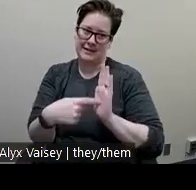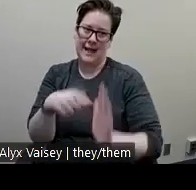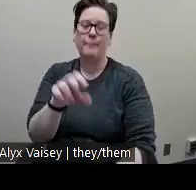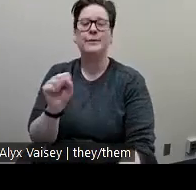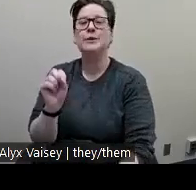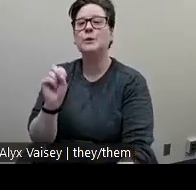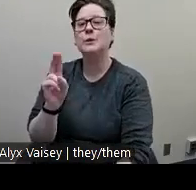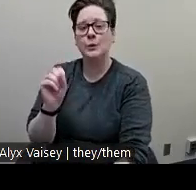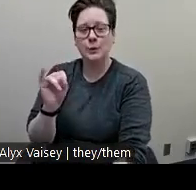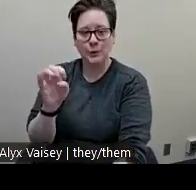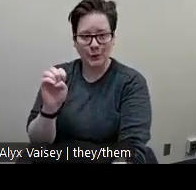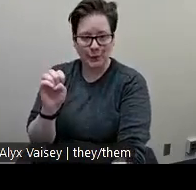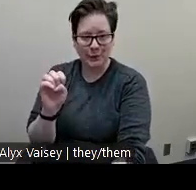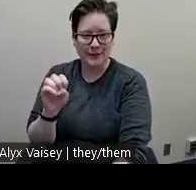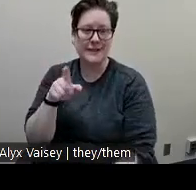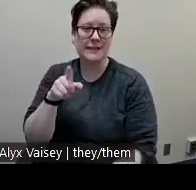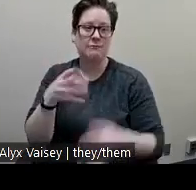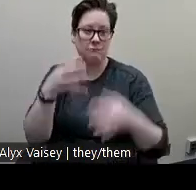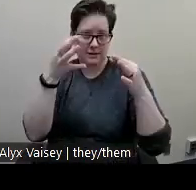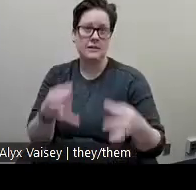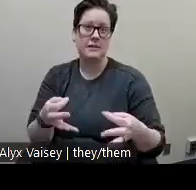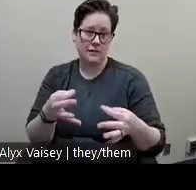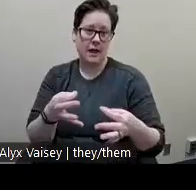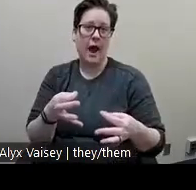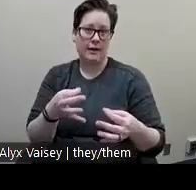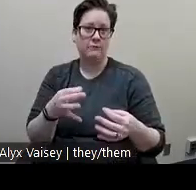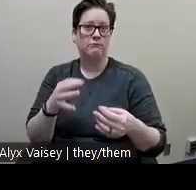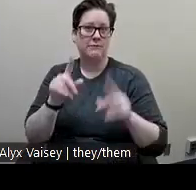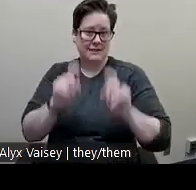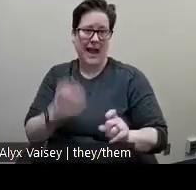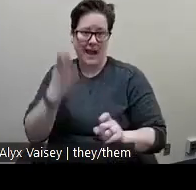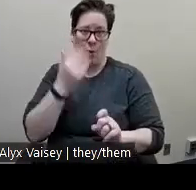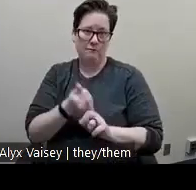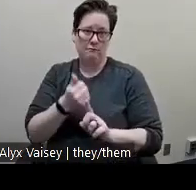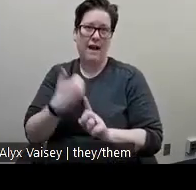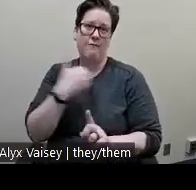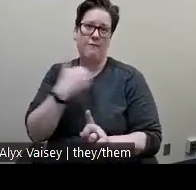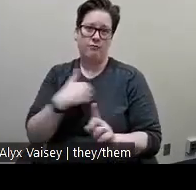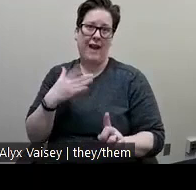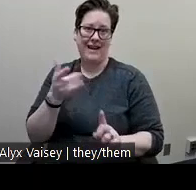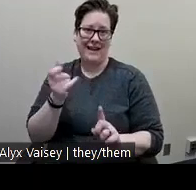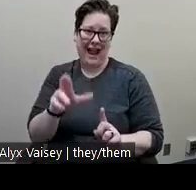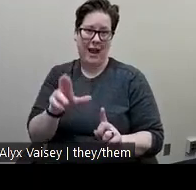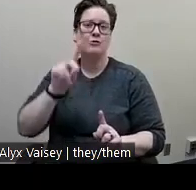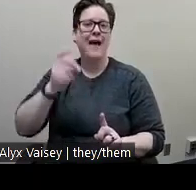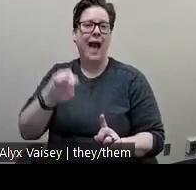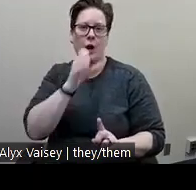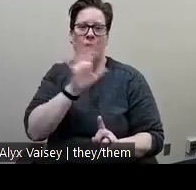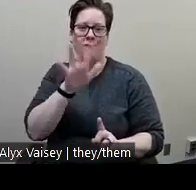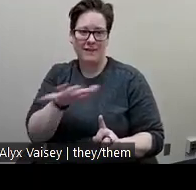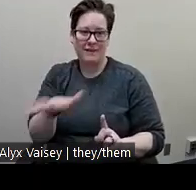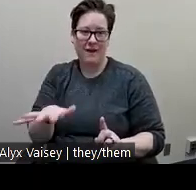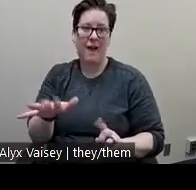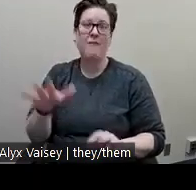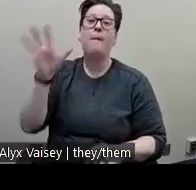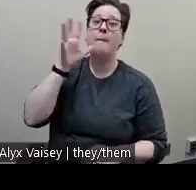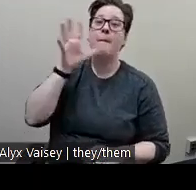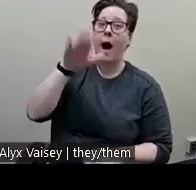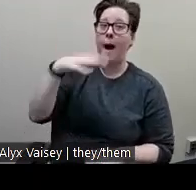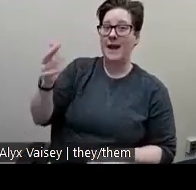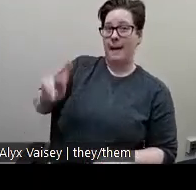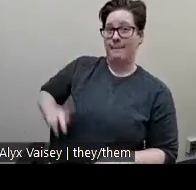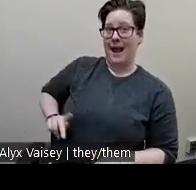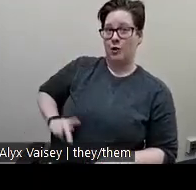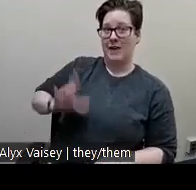Susie. She opted for genetic testing because she was diagnosed with breast cancer at 55, and her mom died from pancreatic cancer